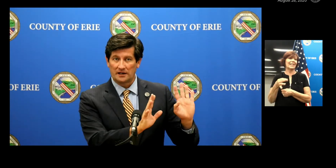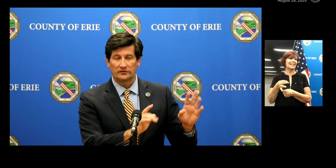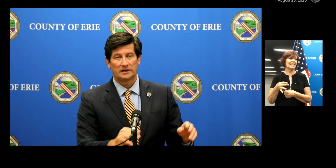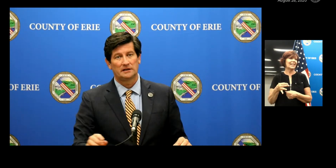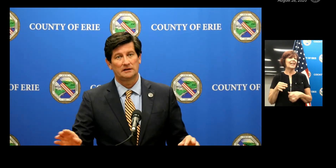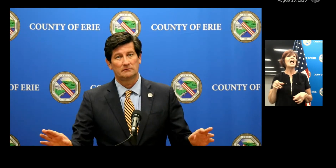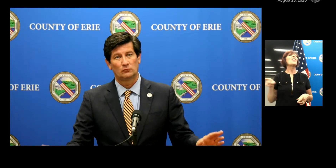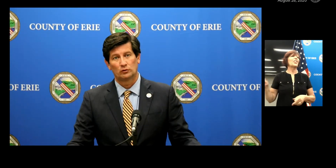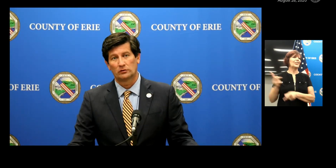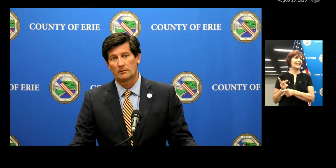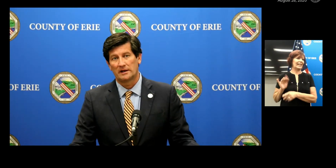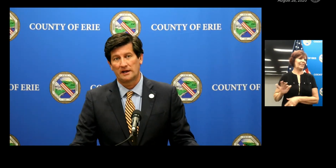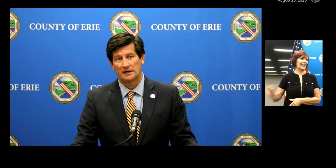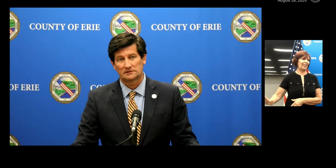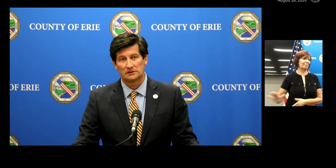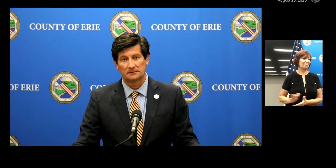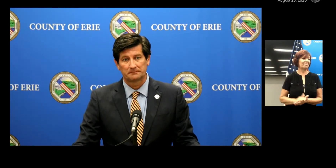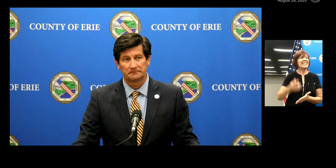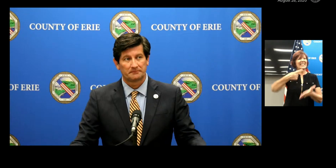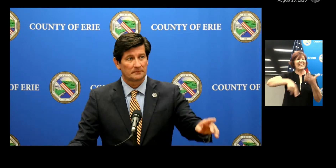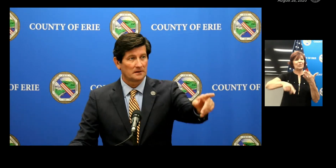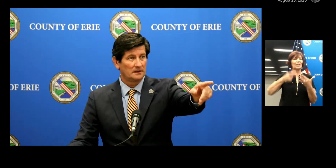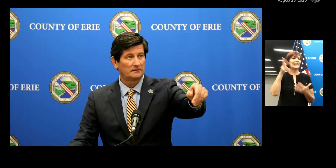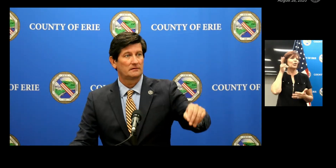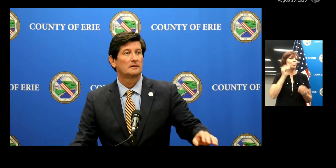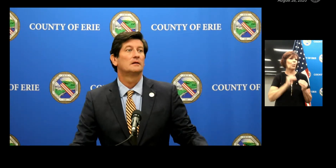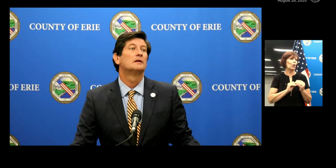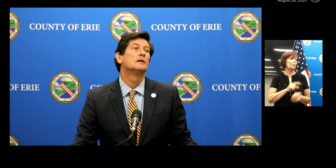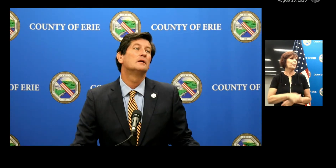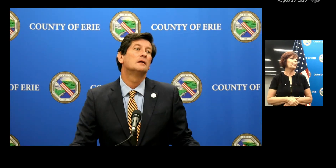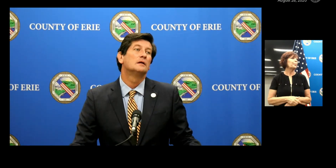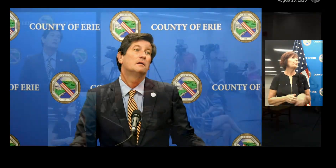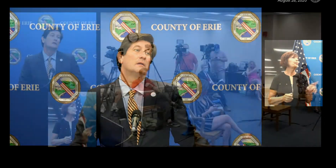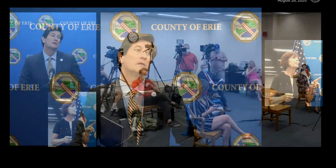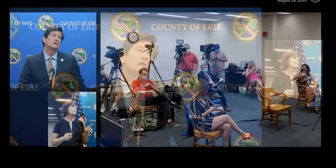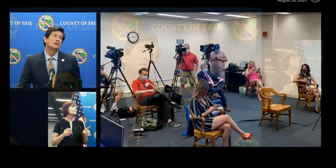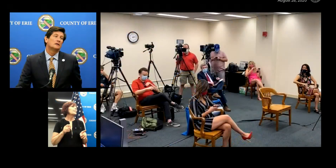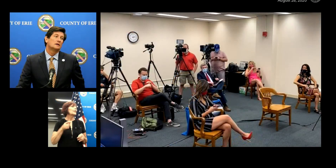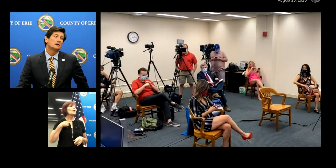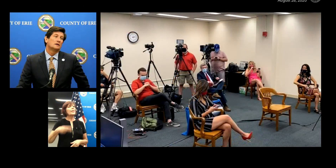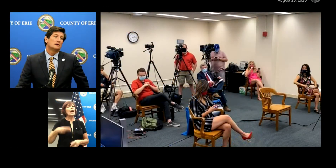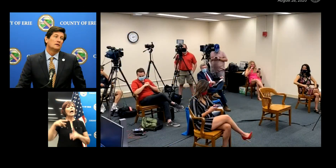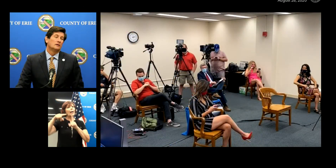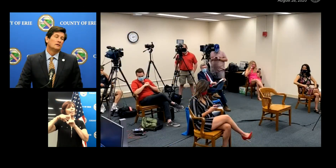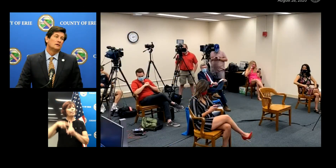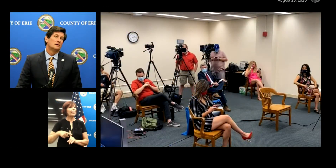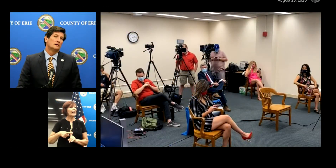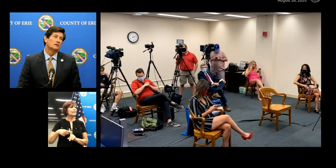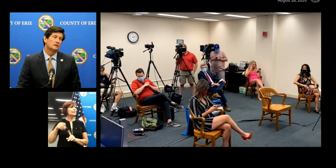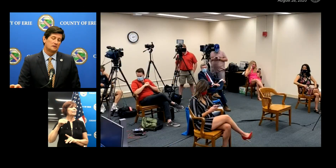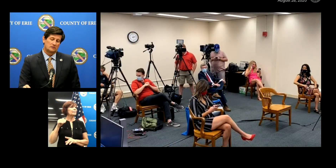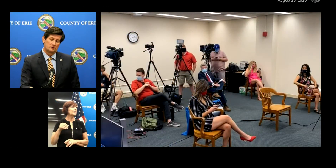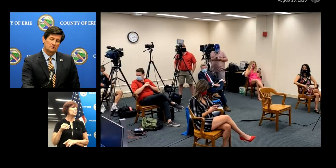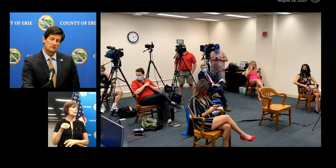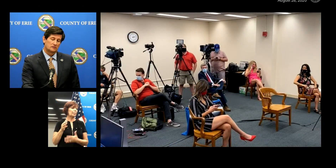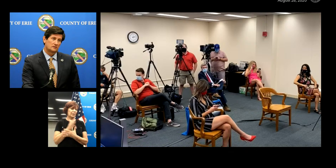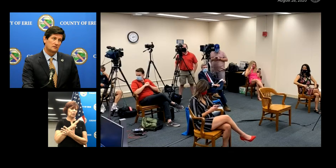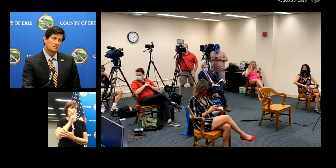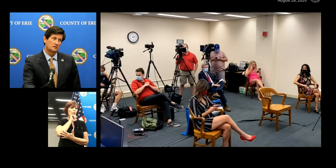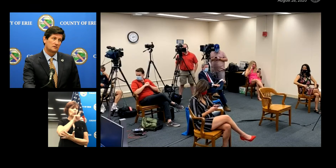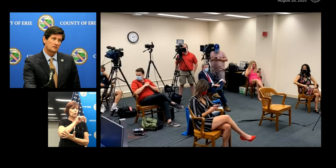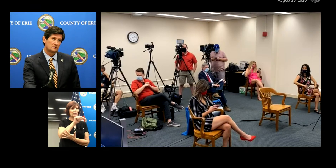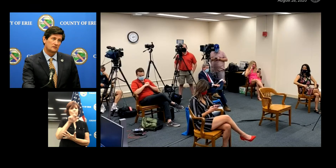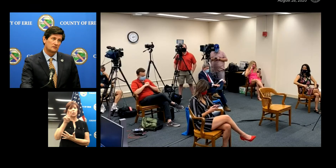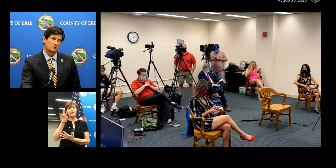they're handling it, and more will come on that next week. Yes. With the higher positivity rates in, the 20 to 29-year-old age group,